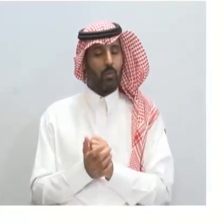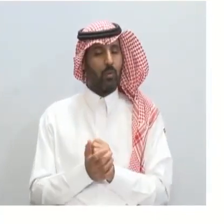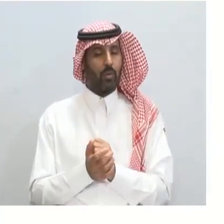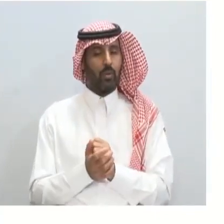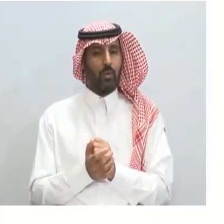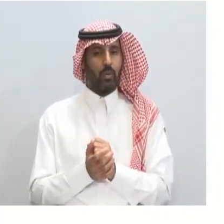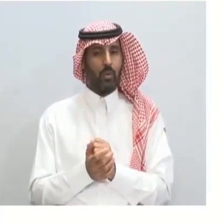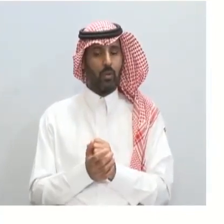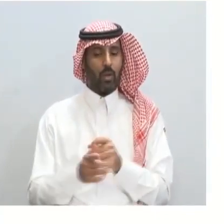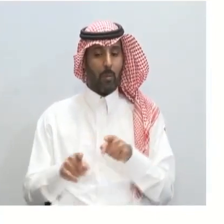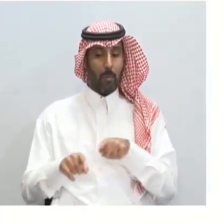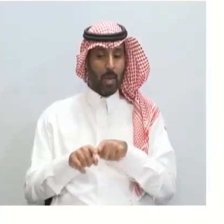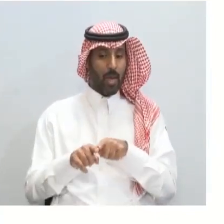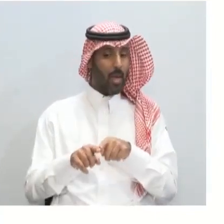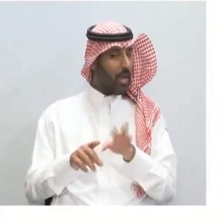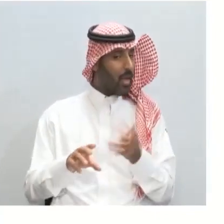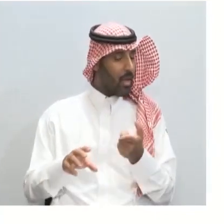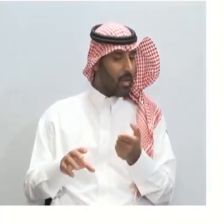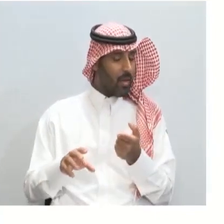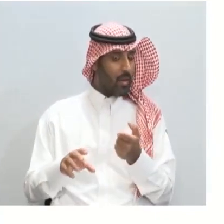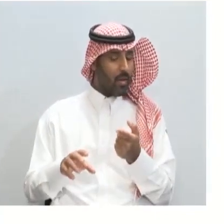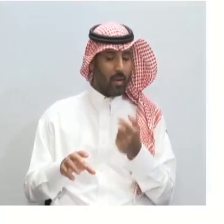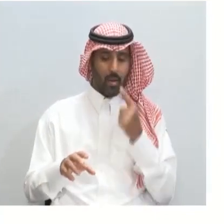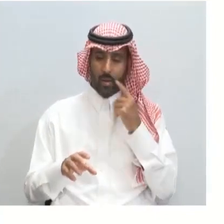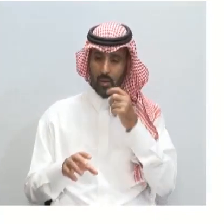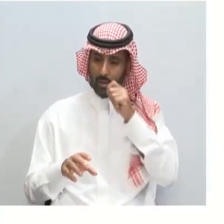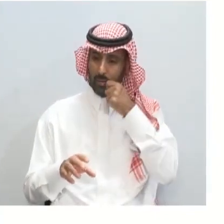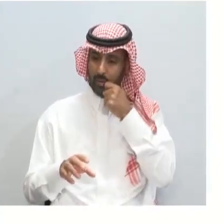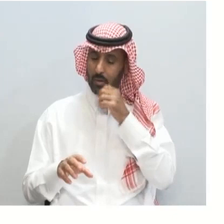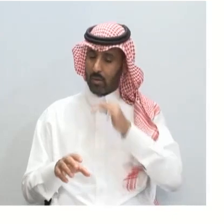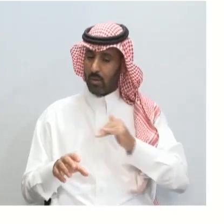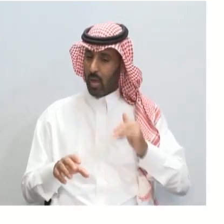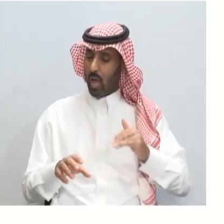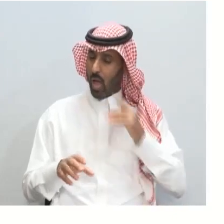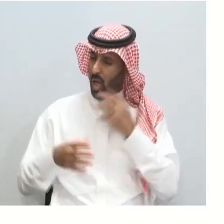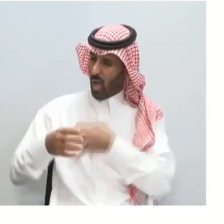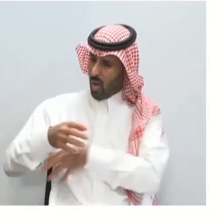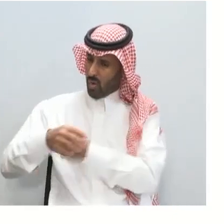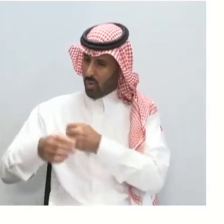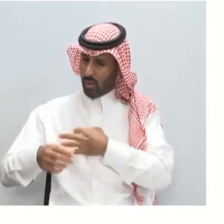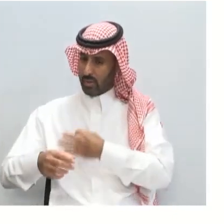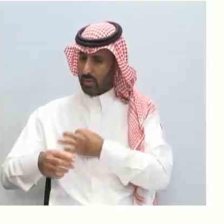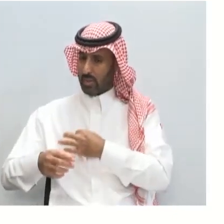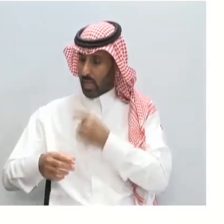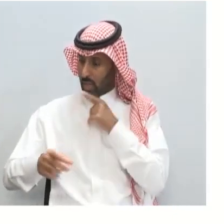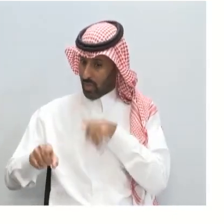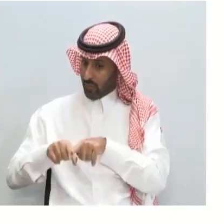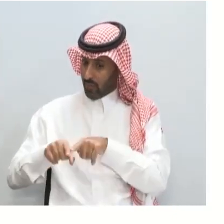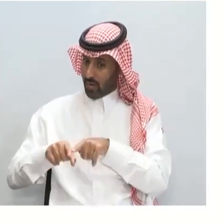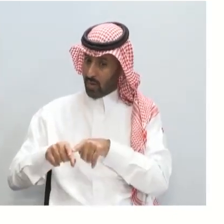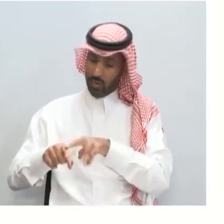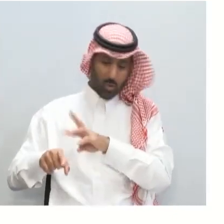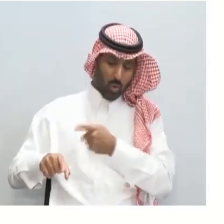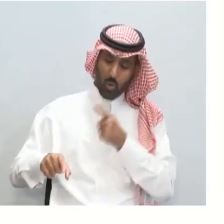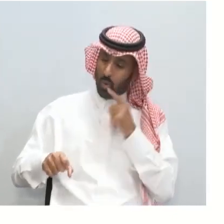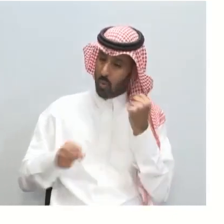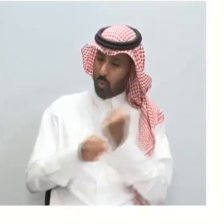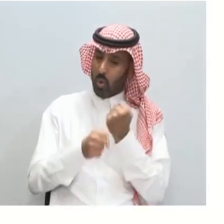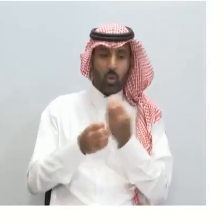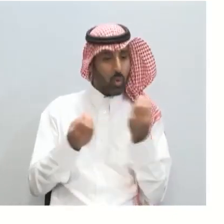the relationship between Khalid and the boy who is stealing the clothes? Are they friends or